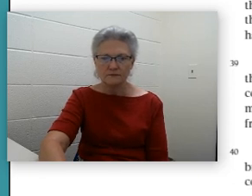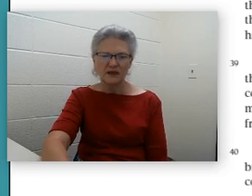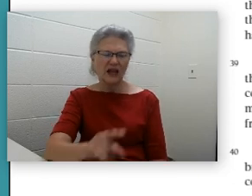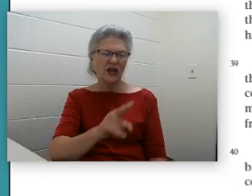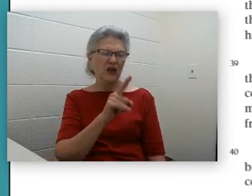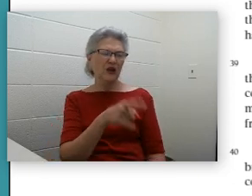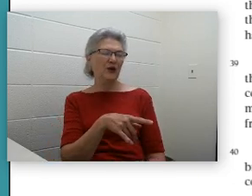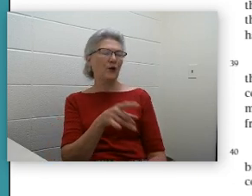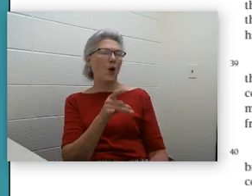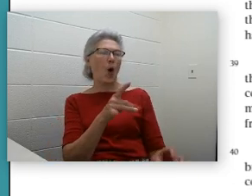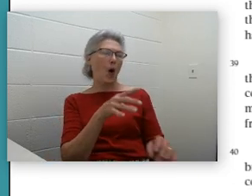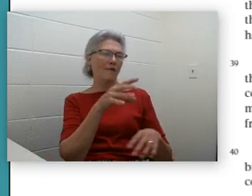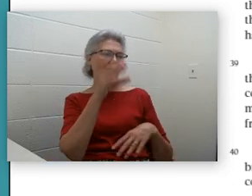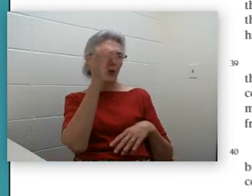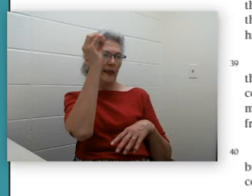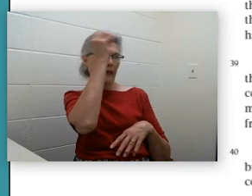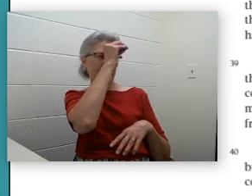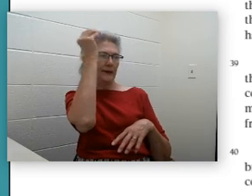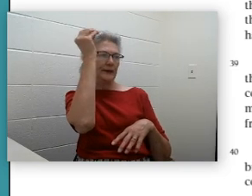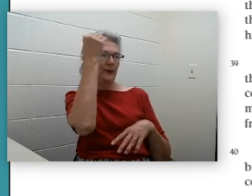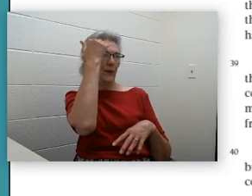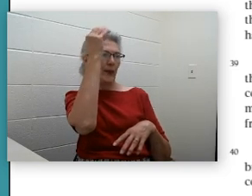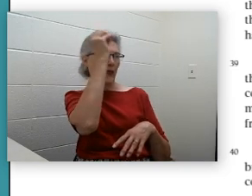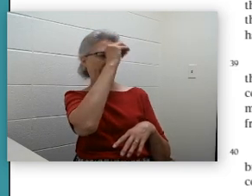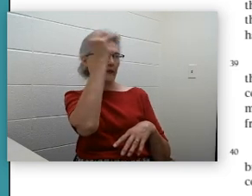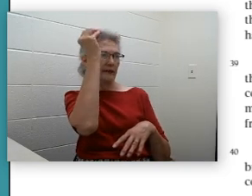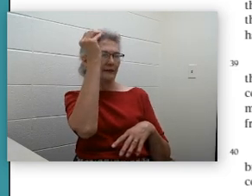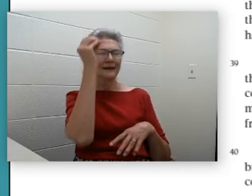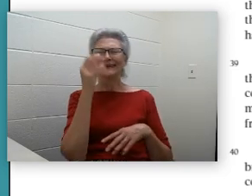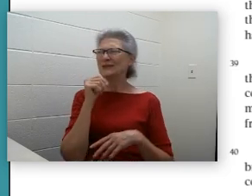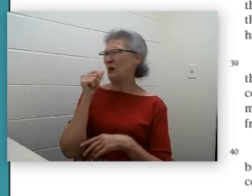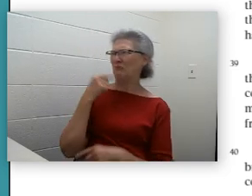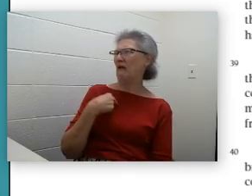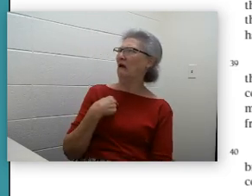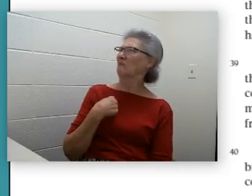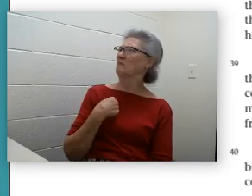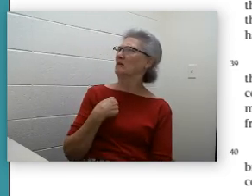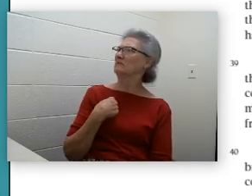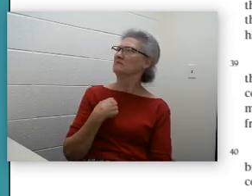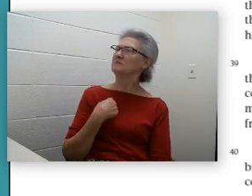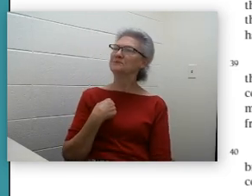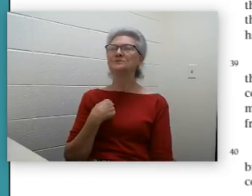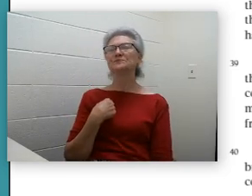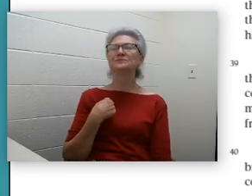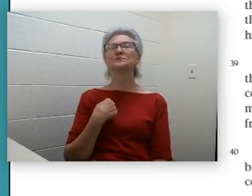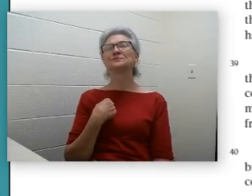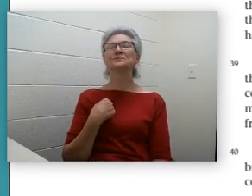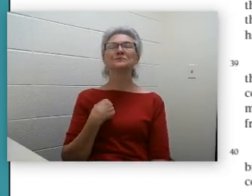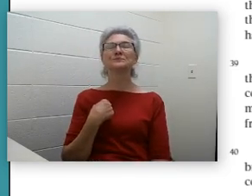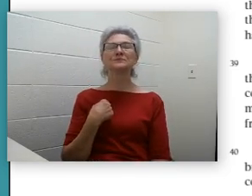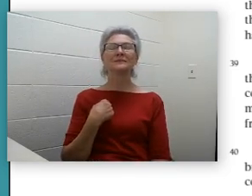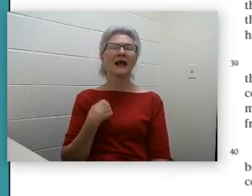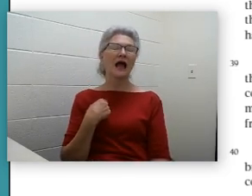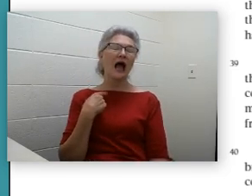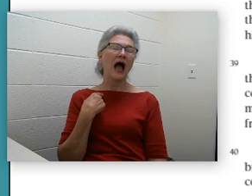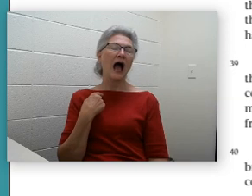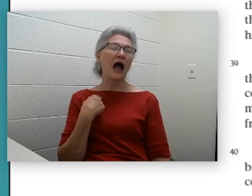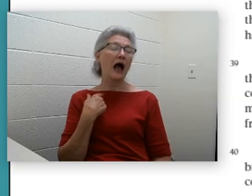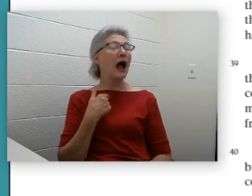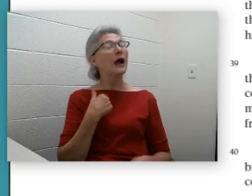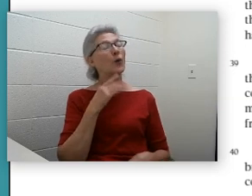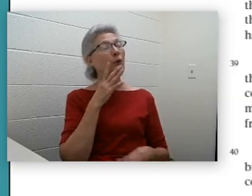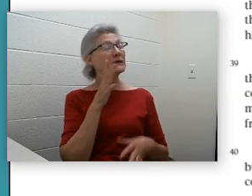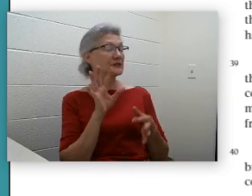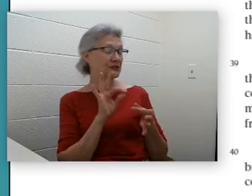You're dreadfully ignorant. No, I'm not. She was exulting in his ignorance. I shall sew it on for you,